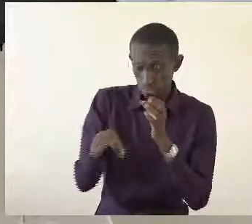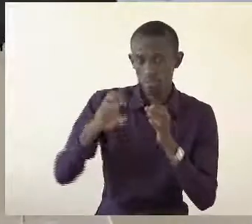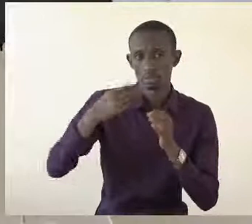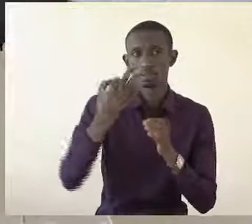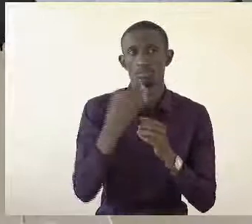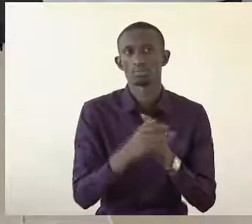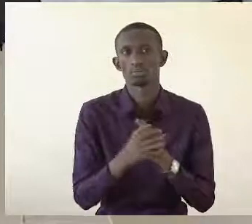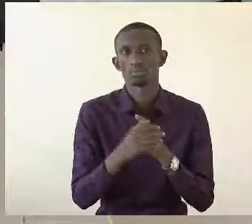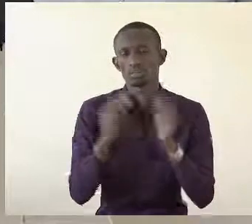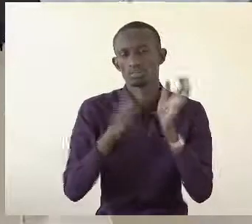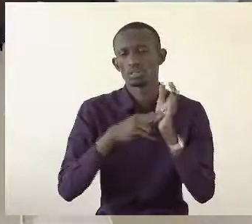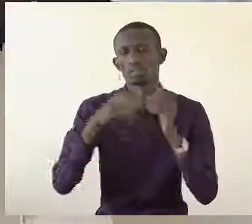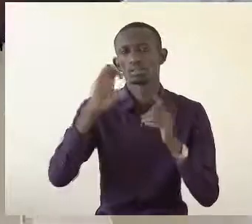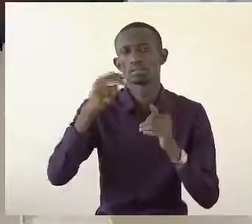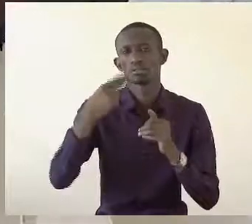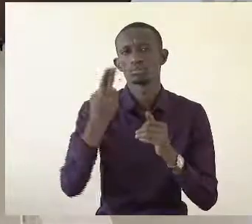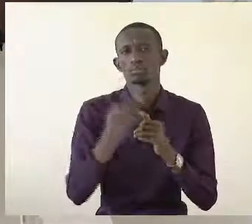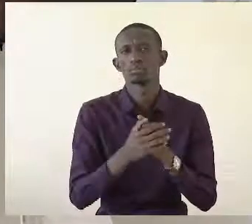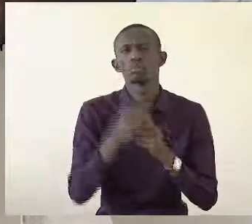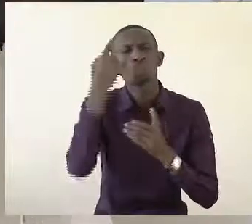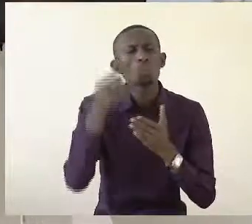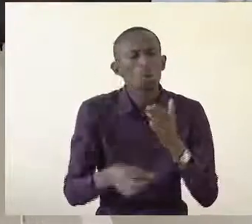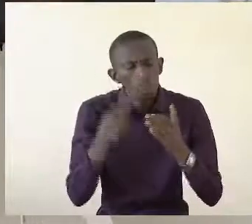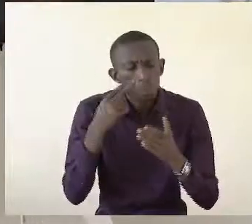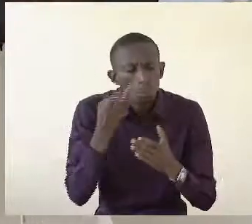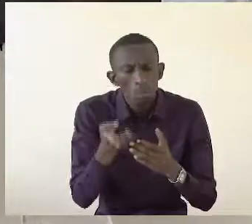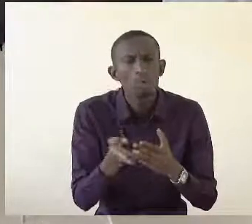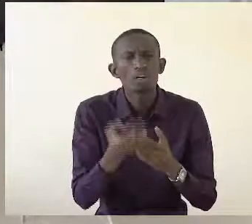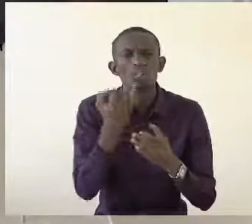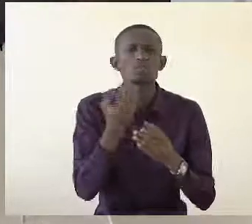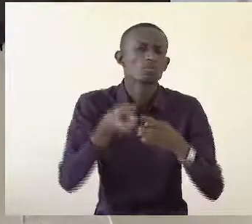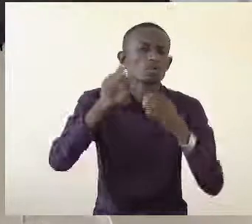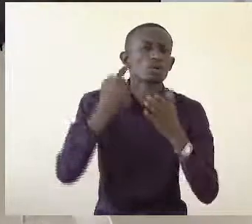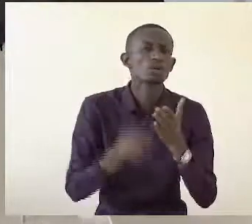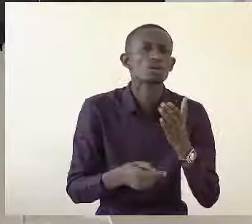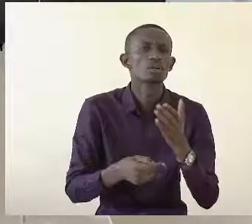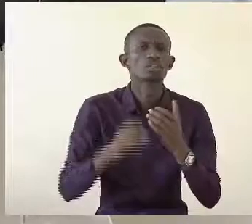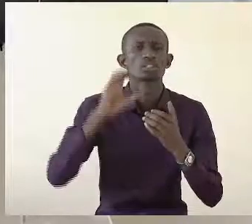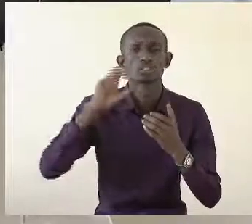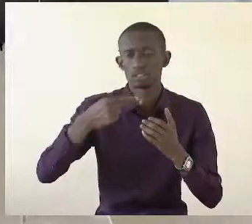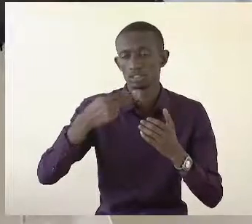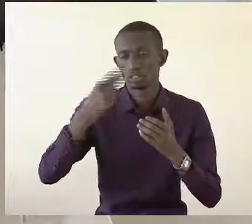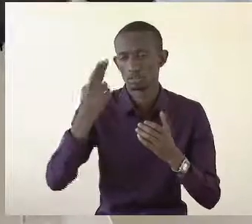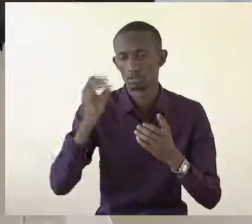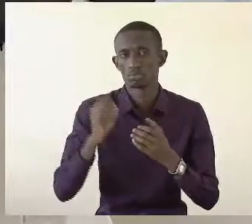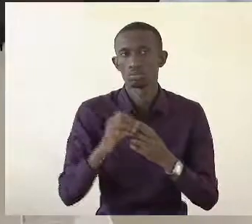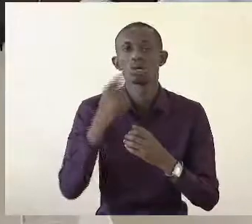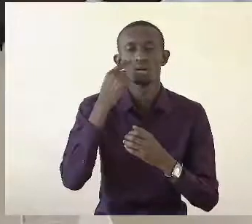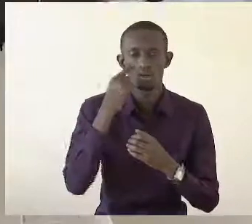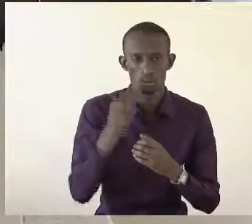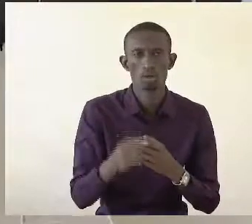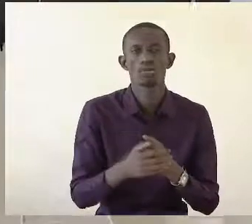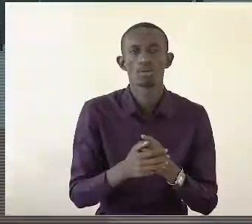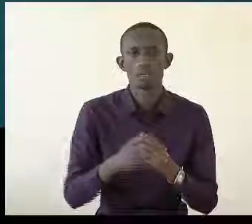H2O? To the product, we get CH3, CH3, CH3, and